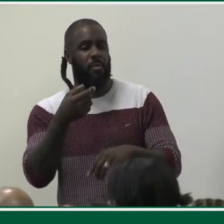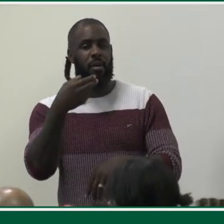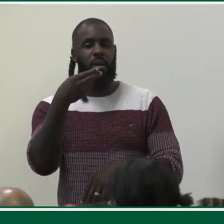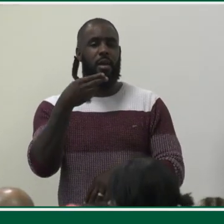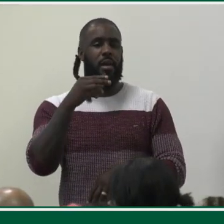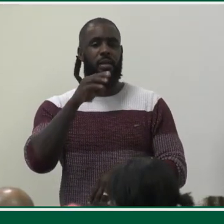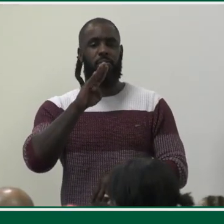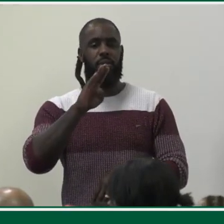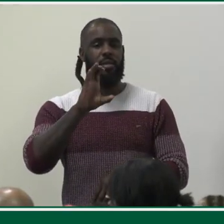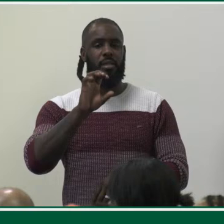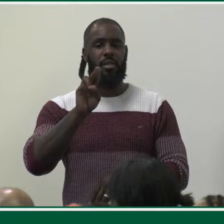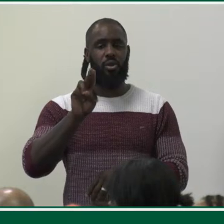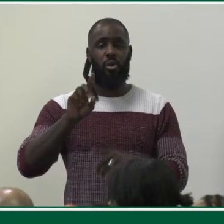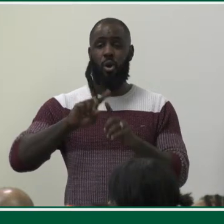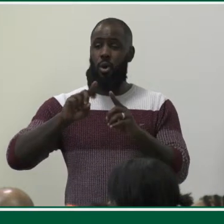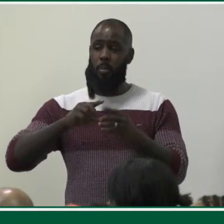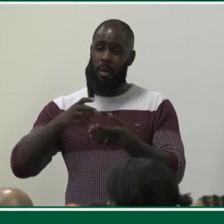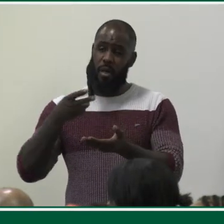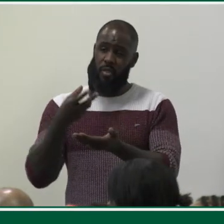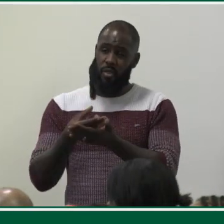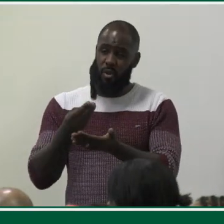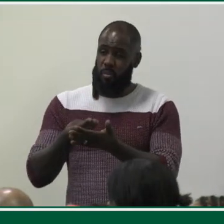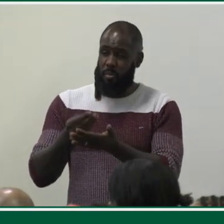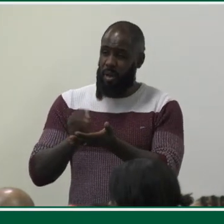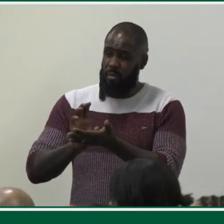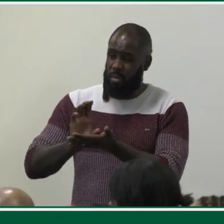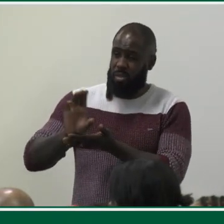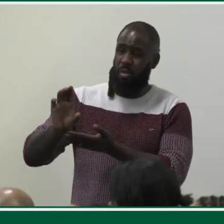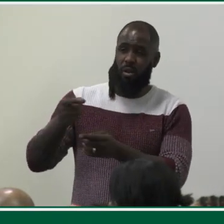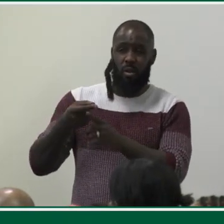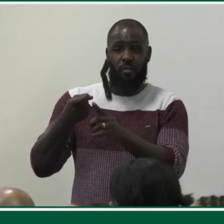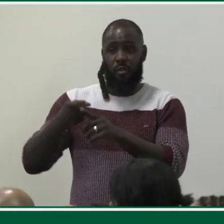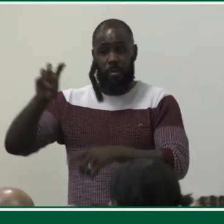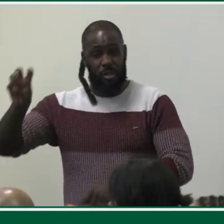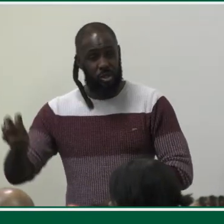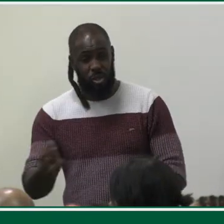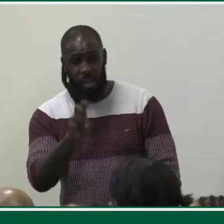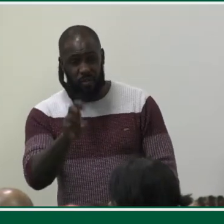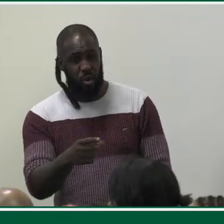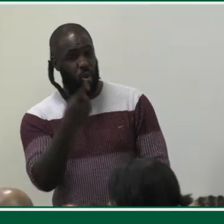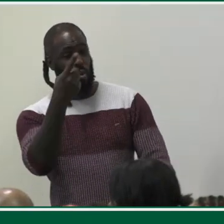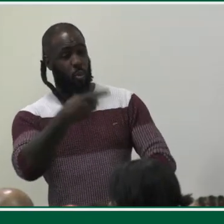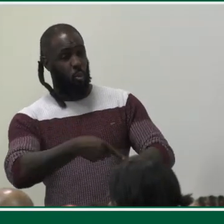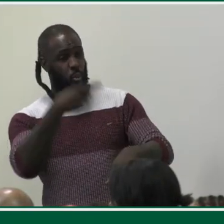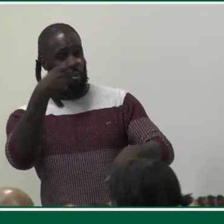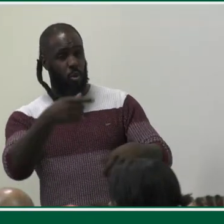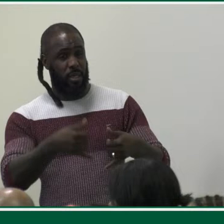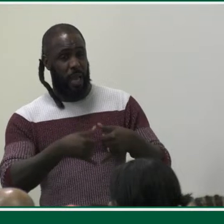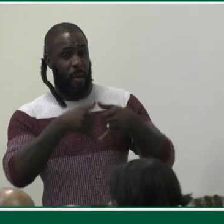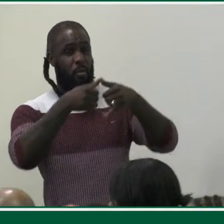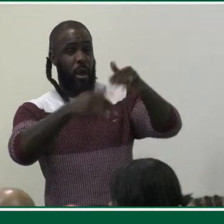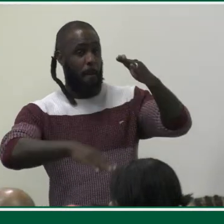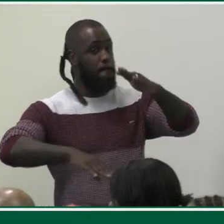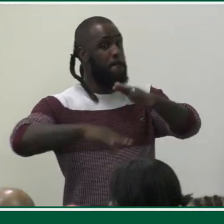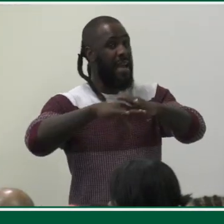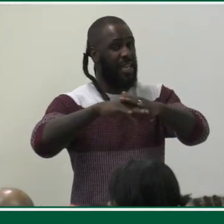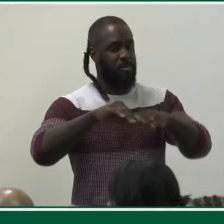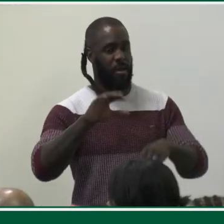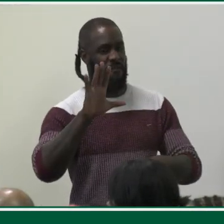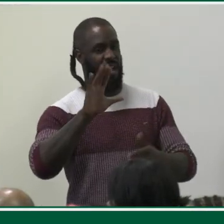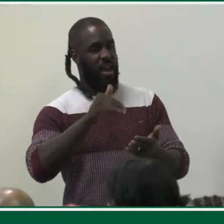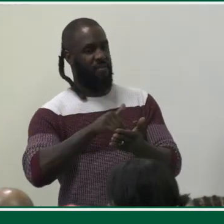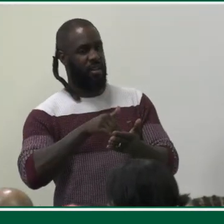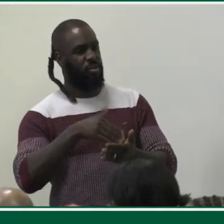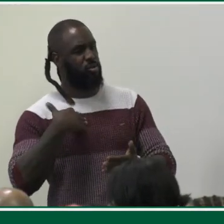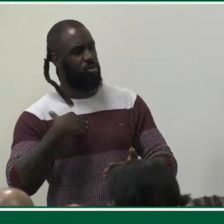of the cost of tuition for out of state, and that it's a one-time grant of up to $5,000, so we're getting